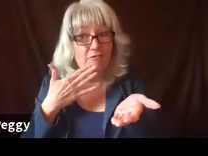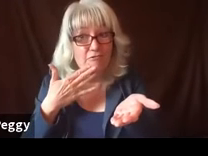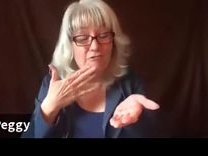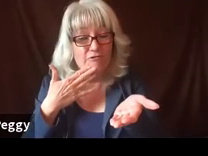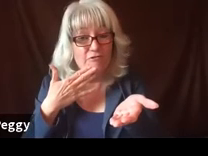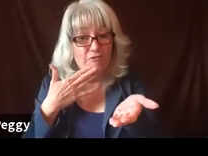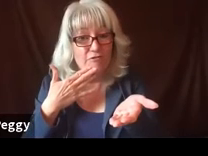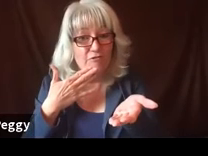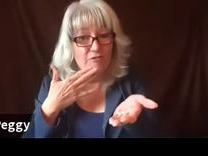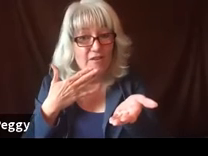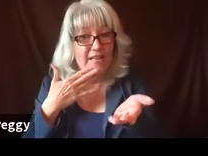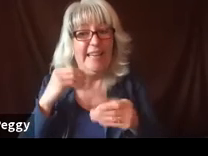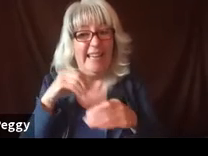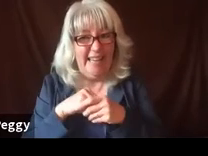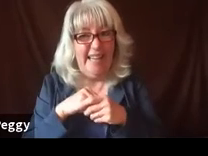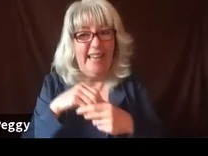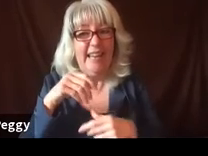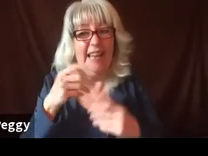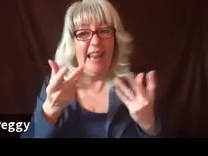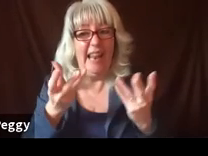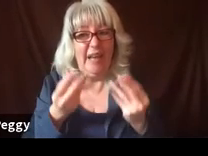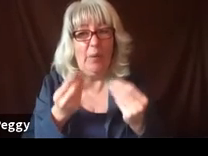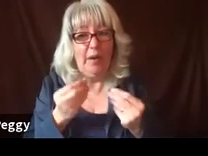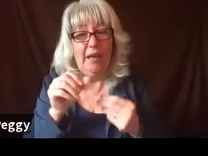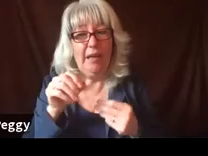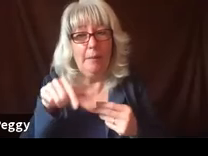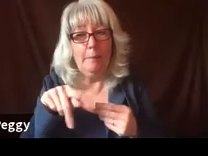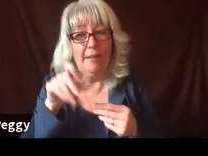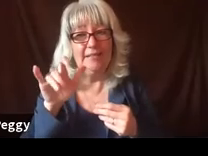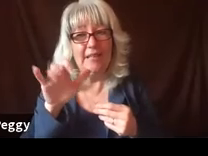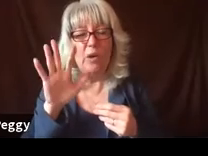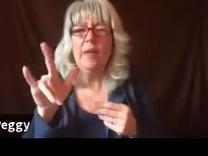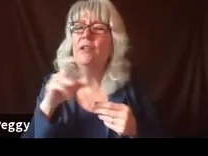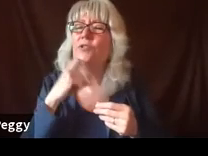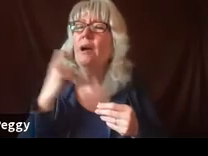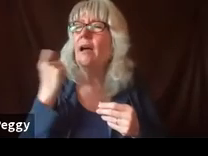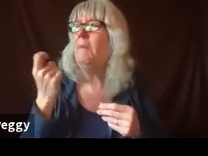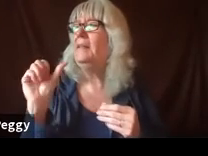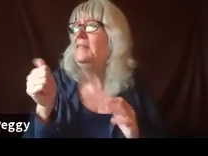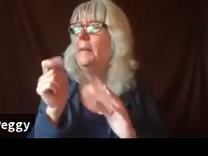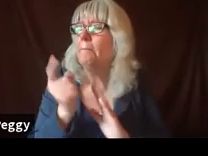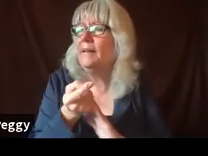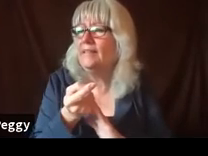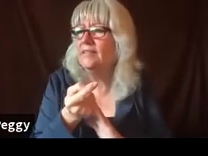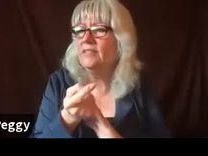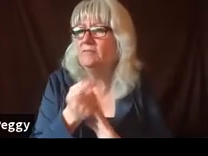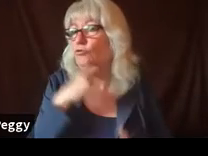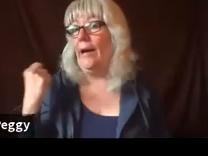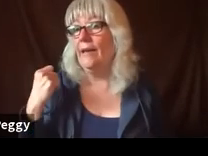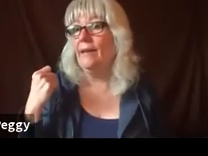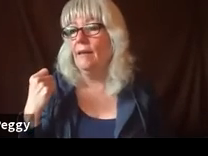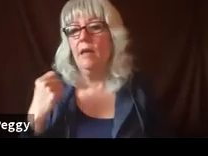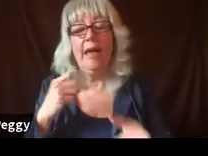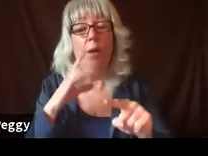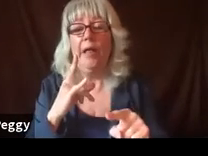in plastic, in liquid plastic, dries in like 10 minutes. And it's going to dry